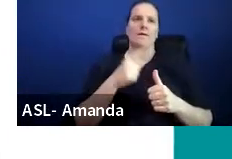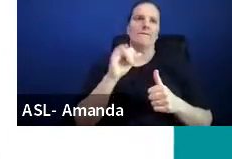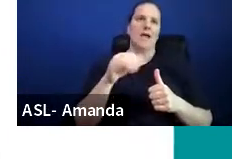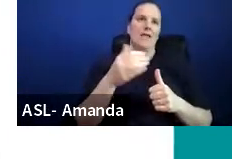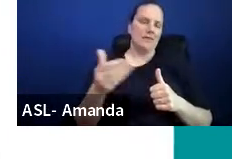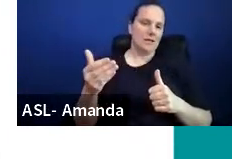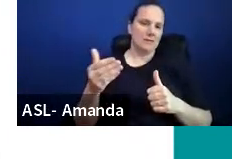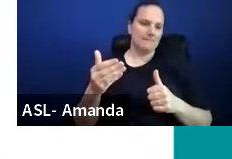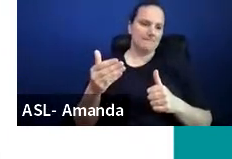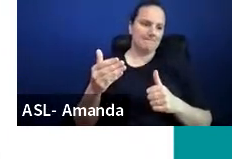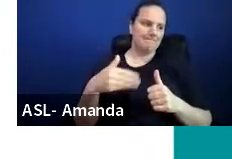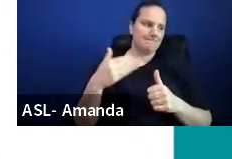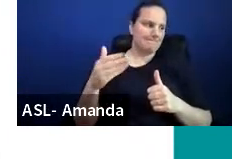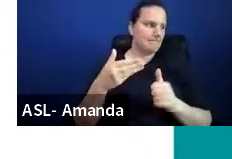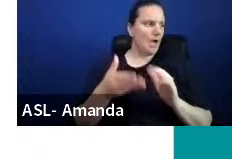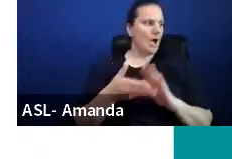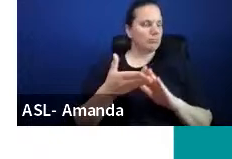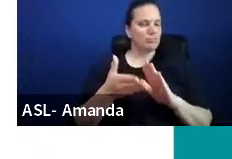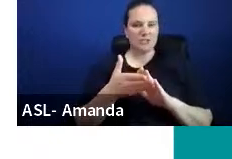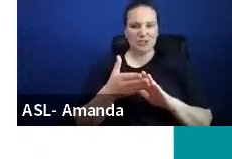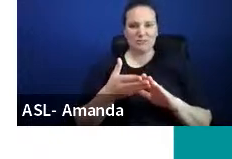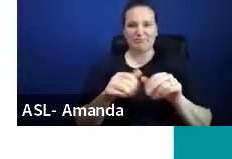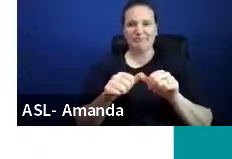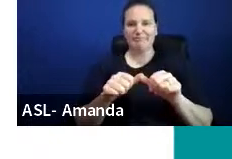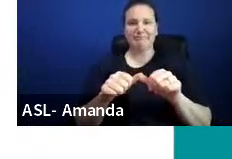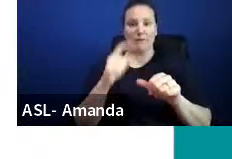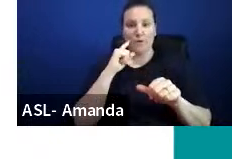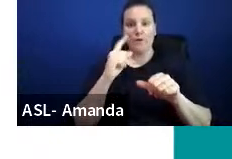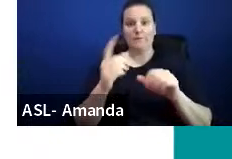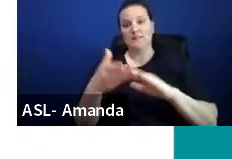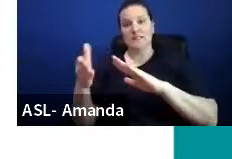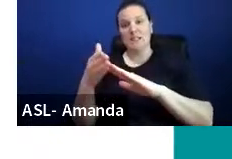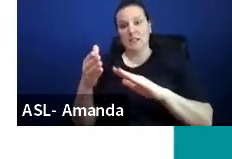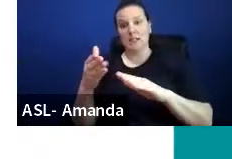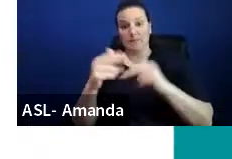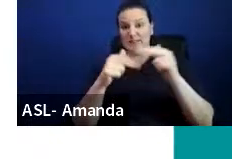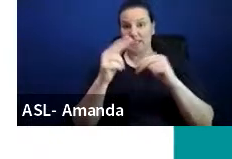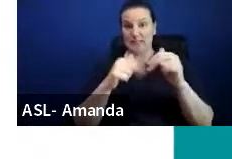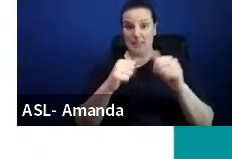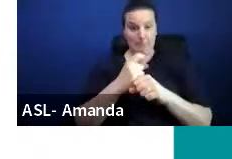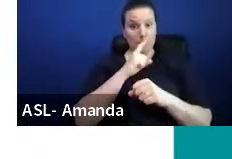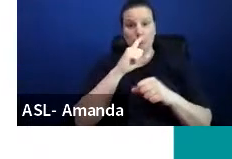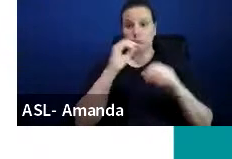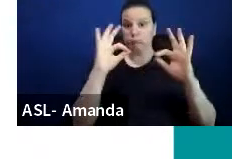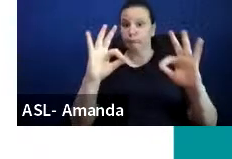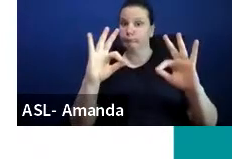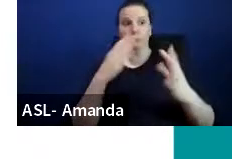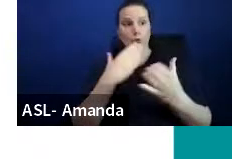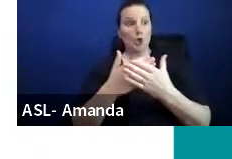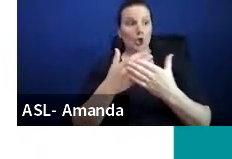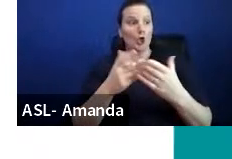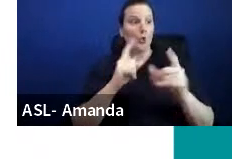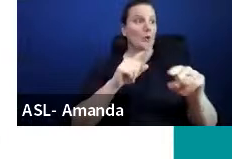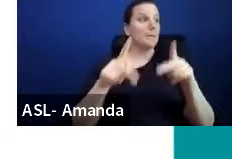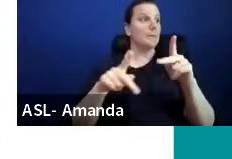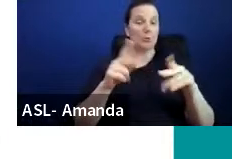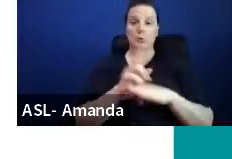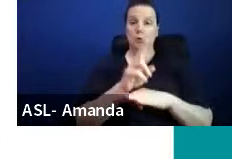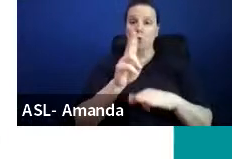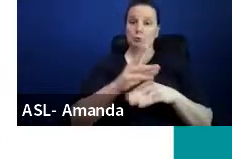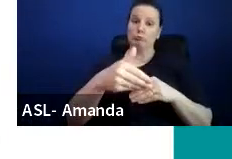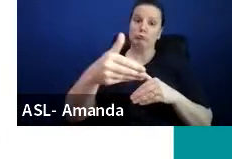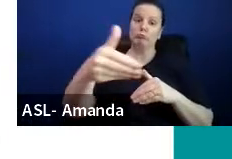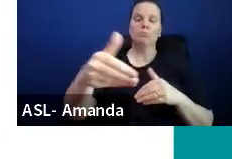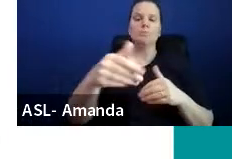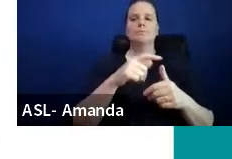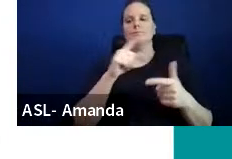is the operations and maintenance of the facility to make sure it stays in good order and that people can continue to use it.